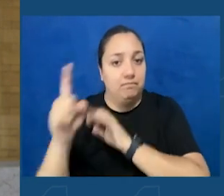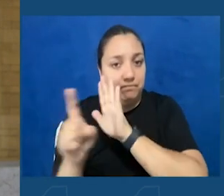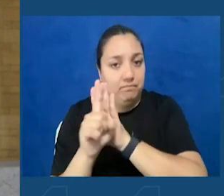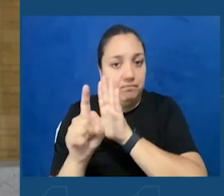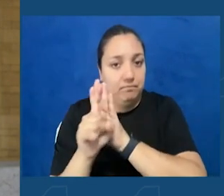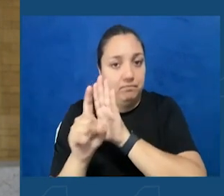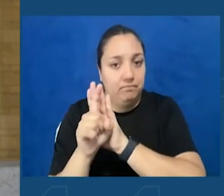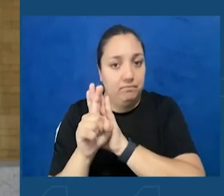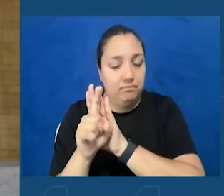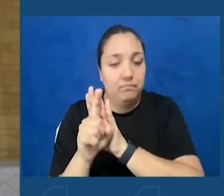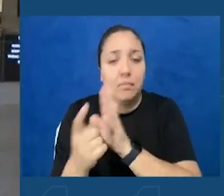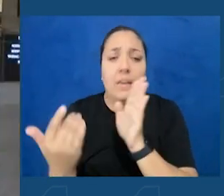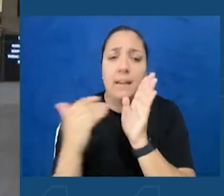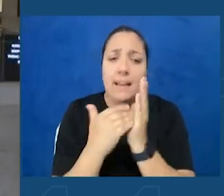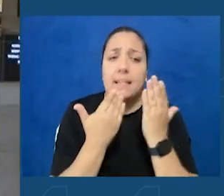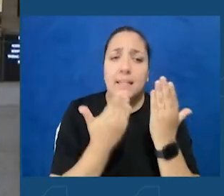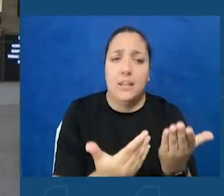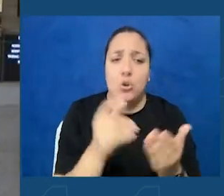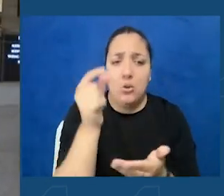your tremendous leadership.